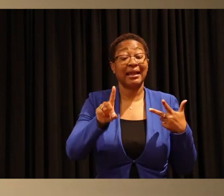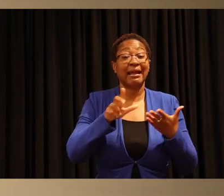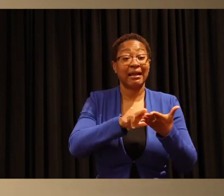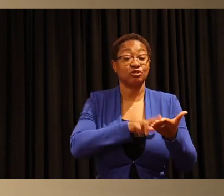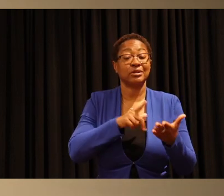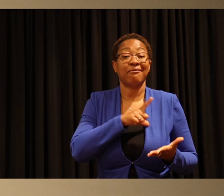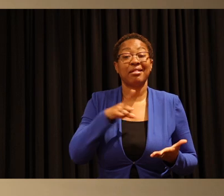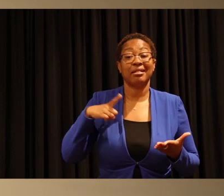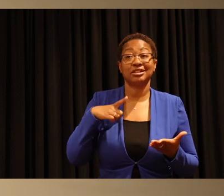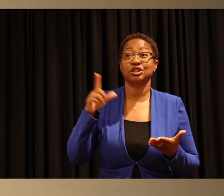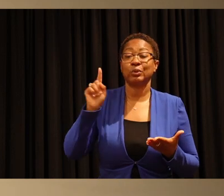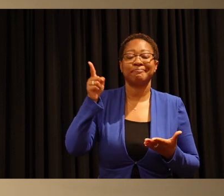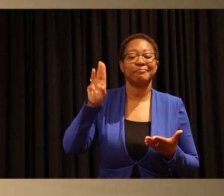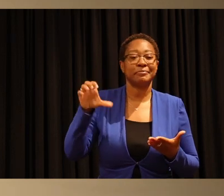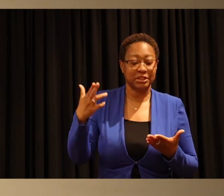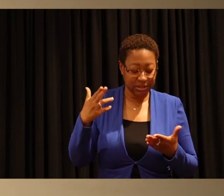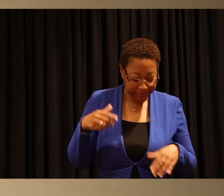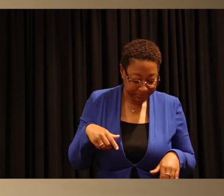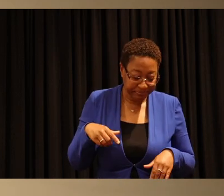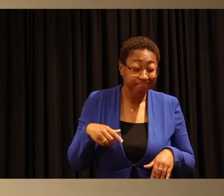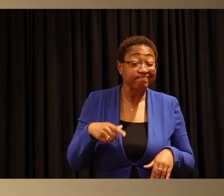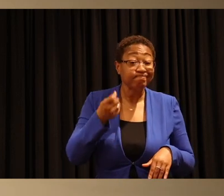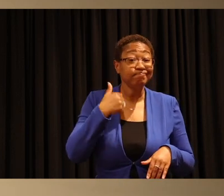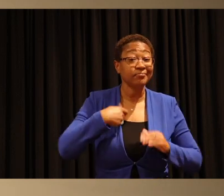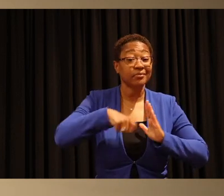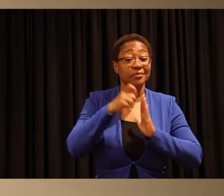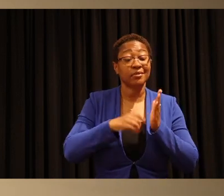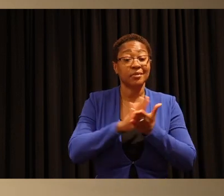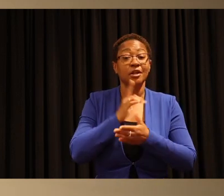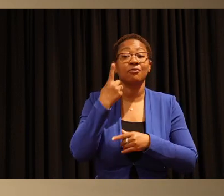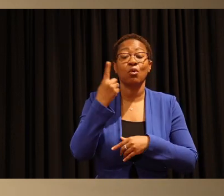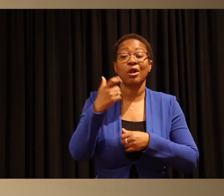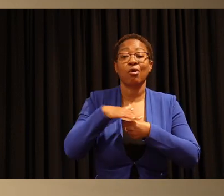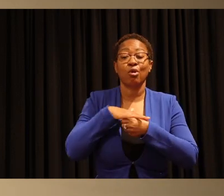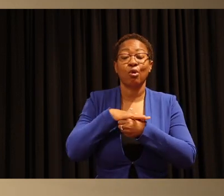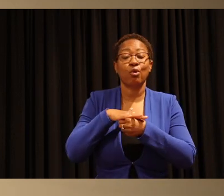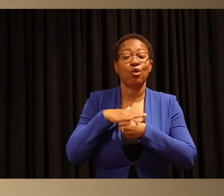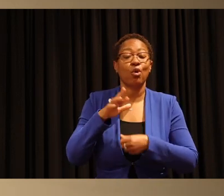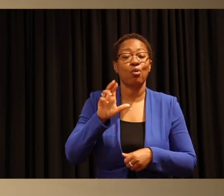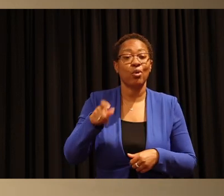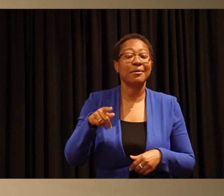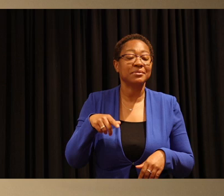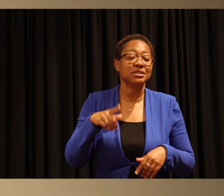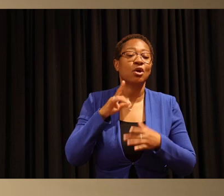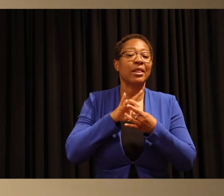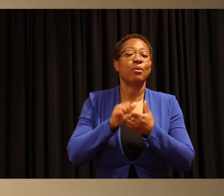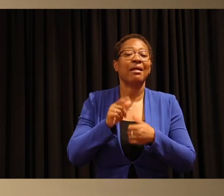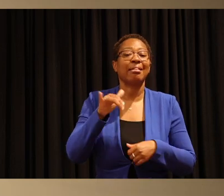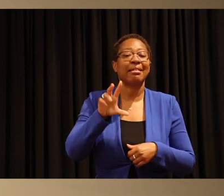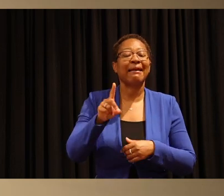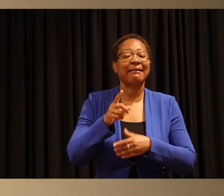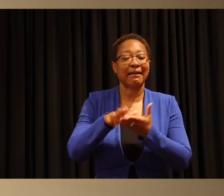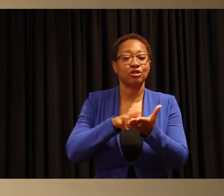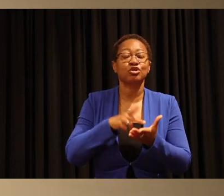on in Michigan, and I wrote a paper for one of your local reps, Christiane Grant, on land contracts and the